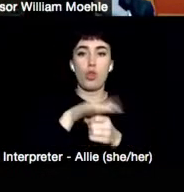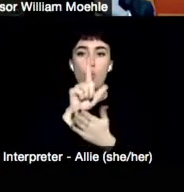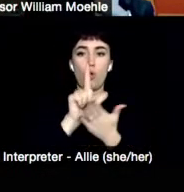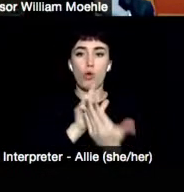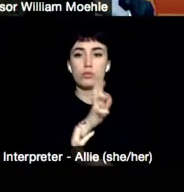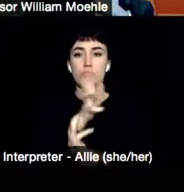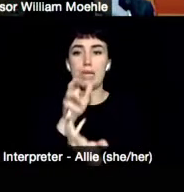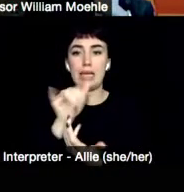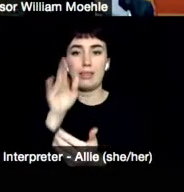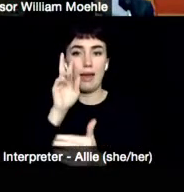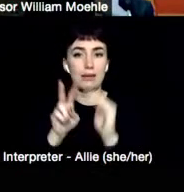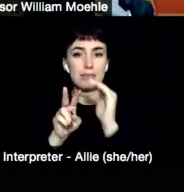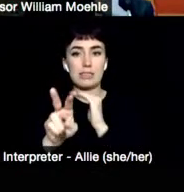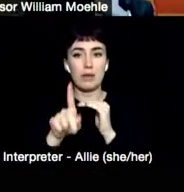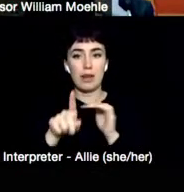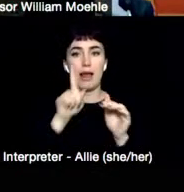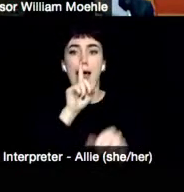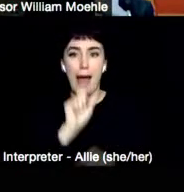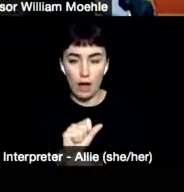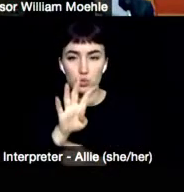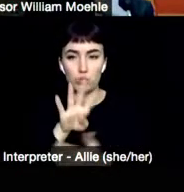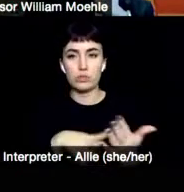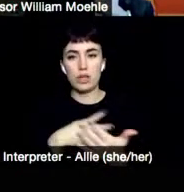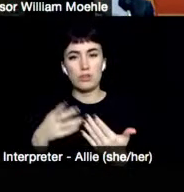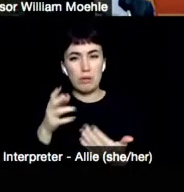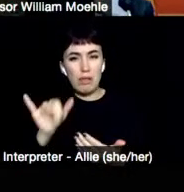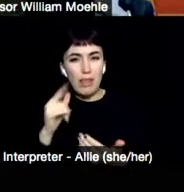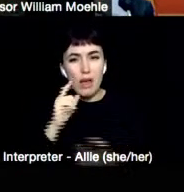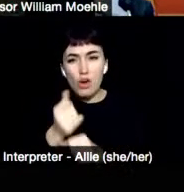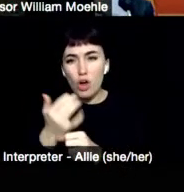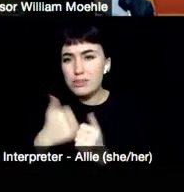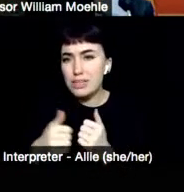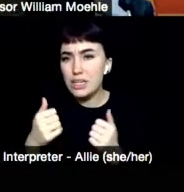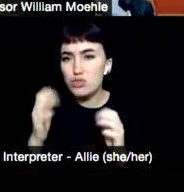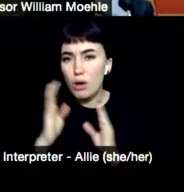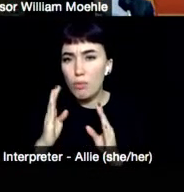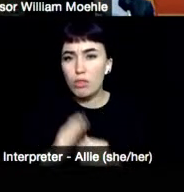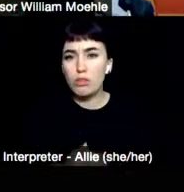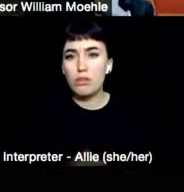that anticipated actual schedule. Would that cause any trouble?